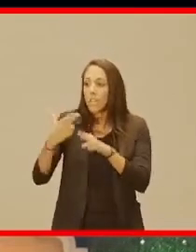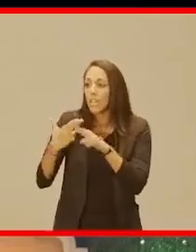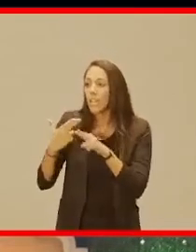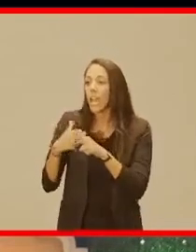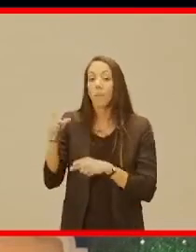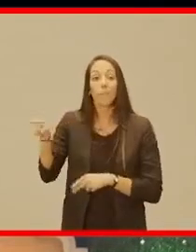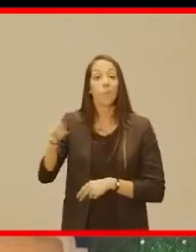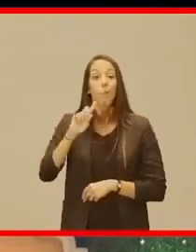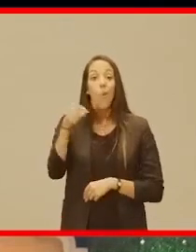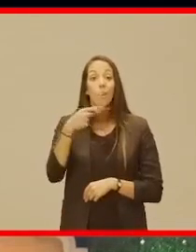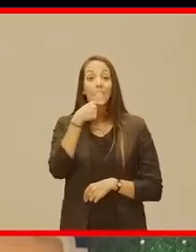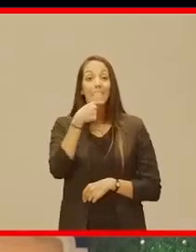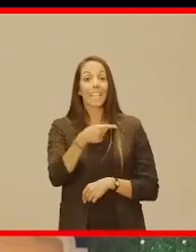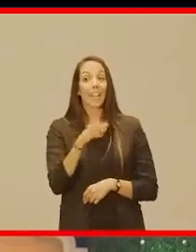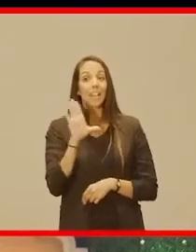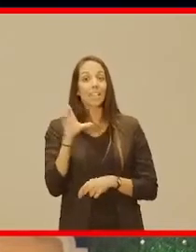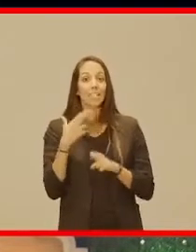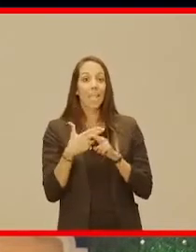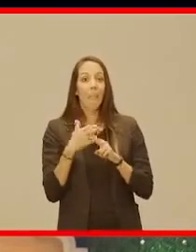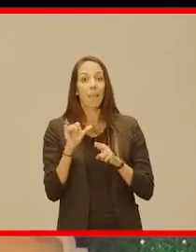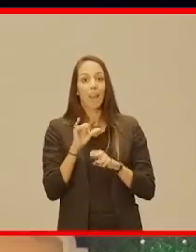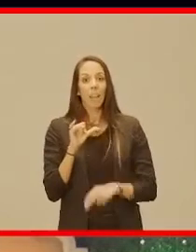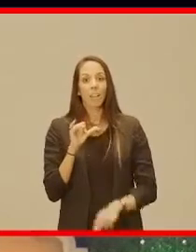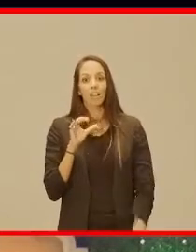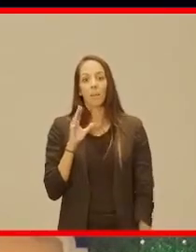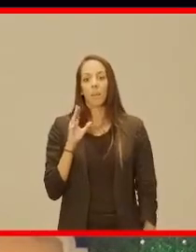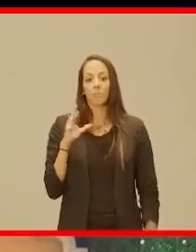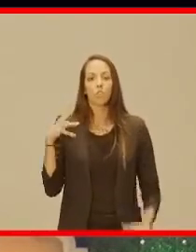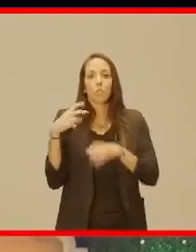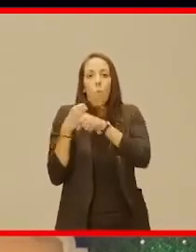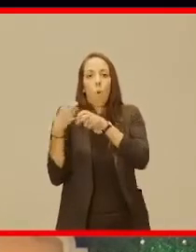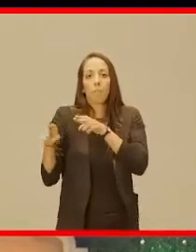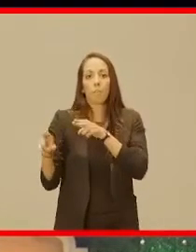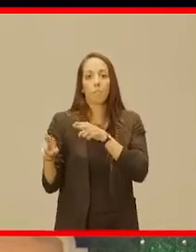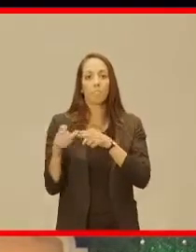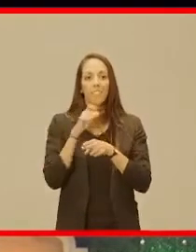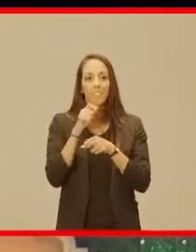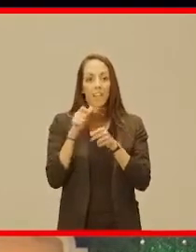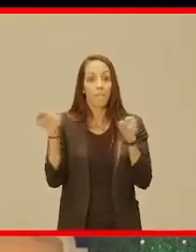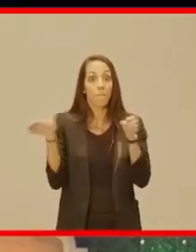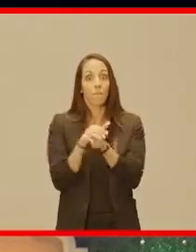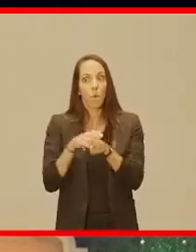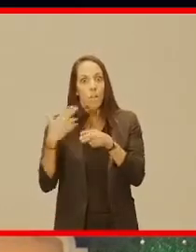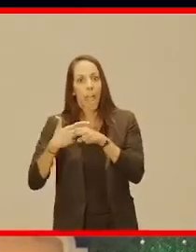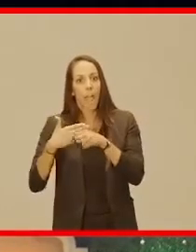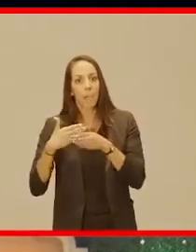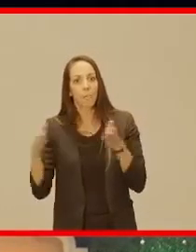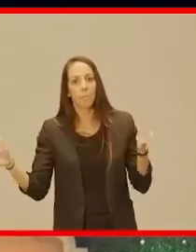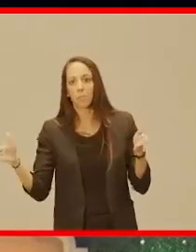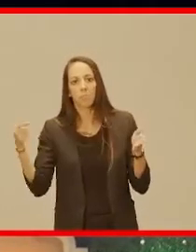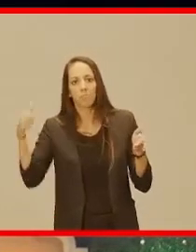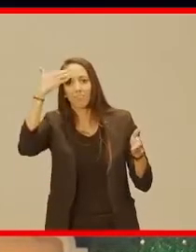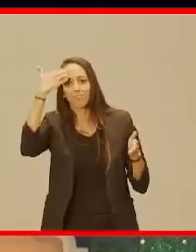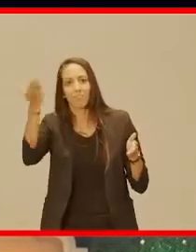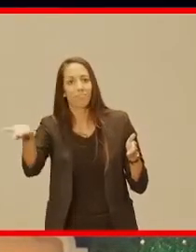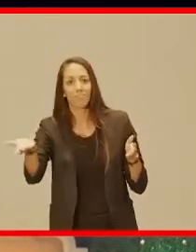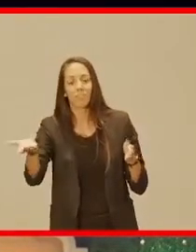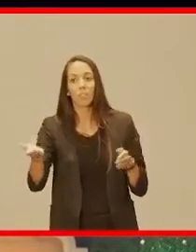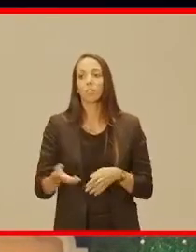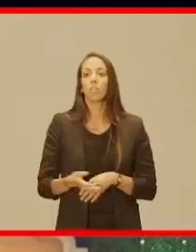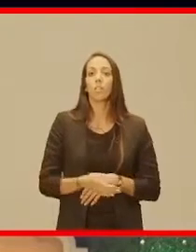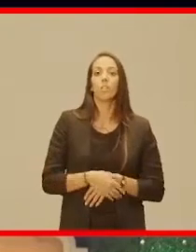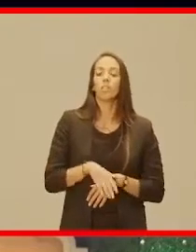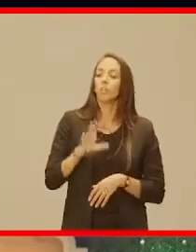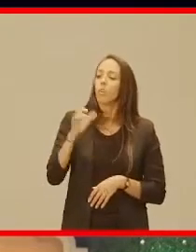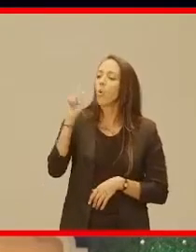be able to tell them his name's like Mikhail. Right. That's all he's going to be able to tell him. He's not going to be able to tell him like where he's